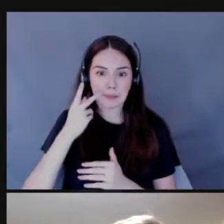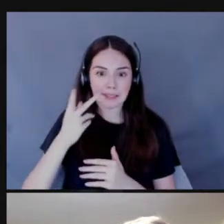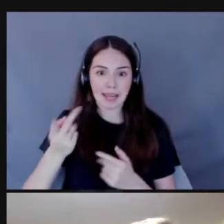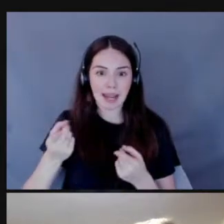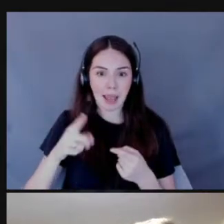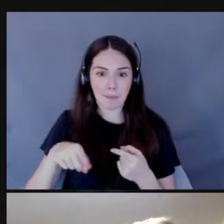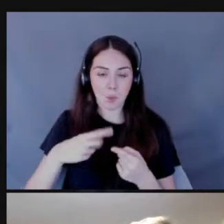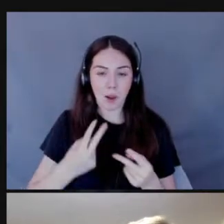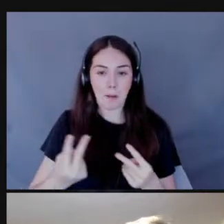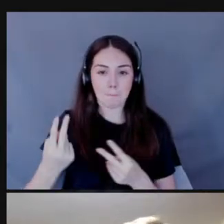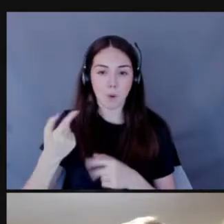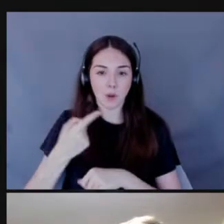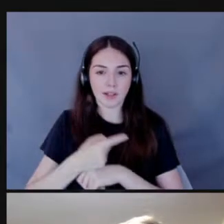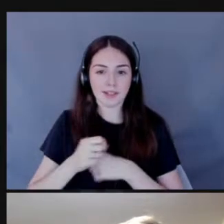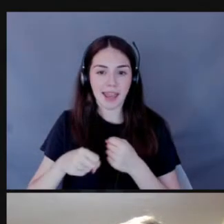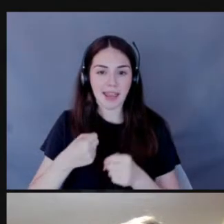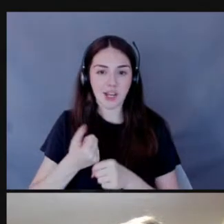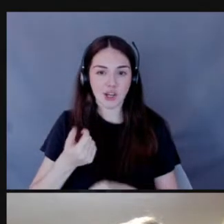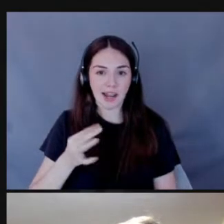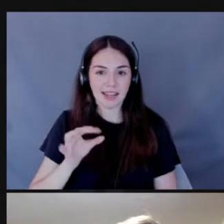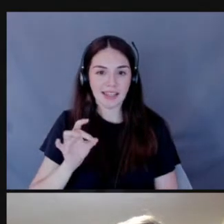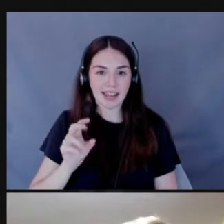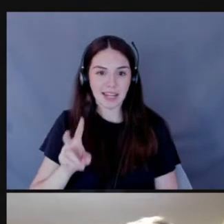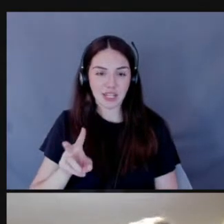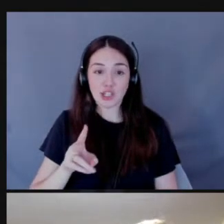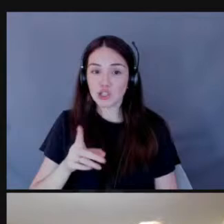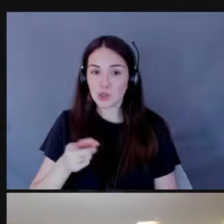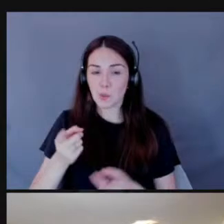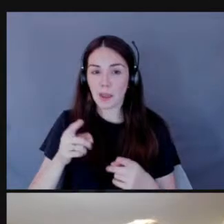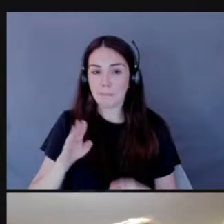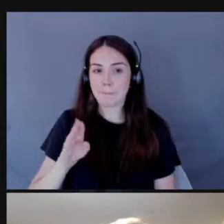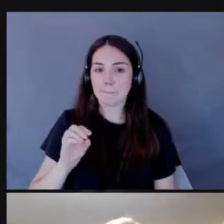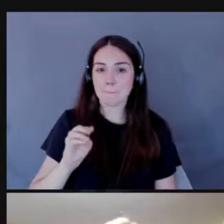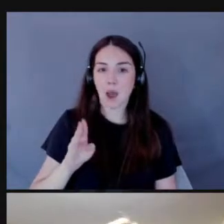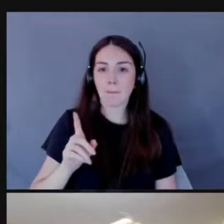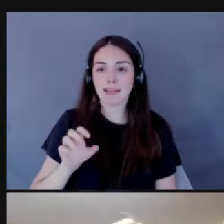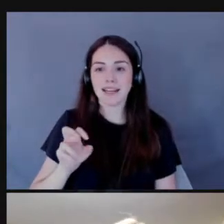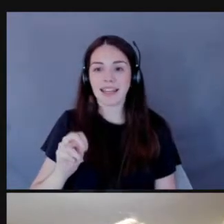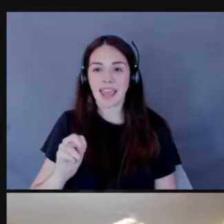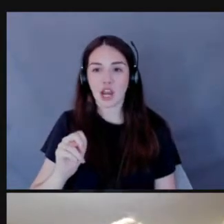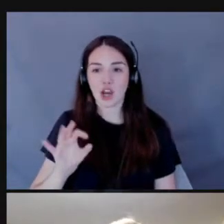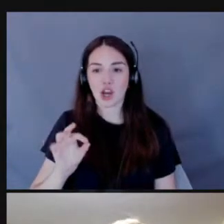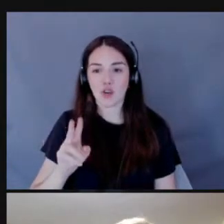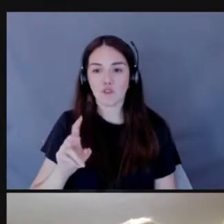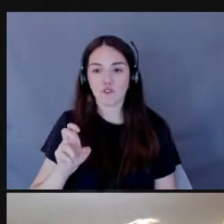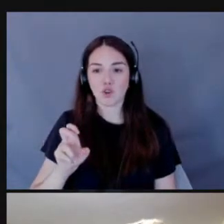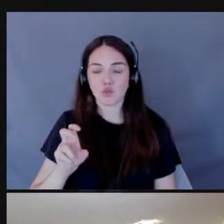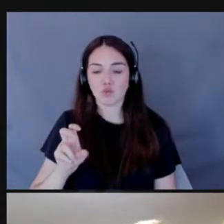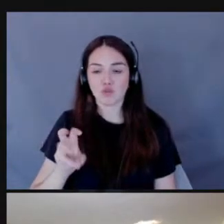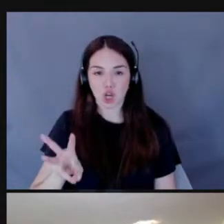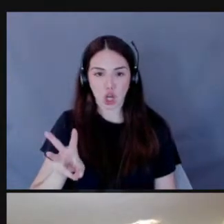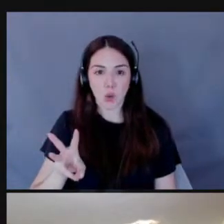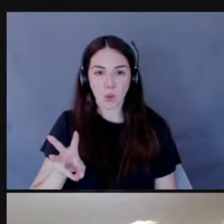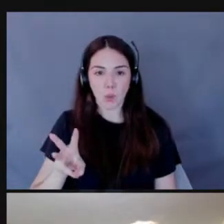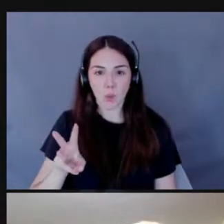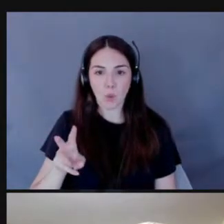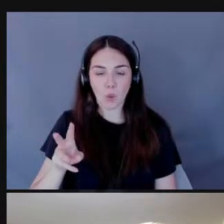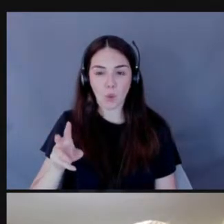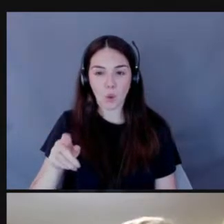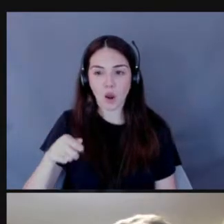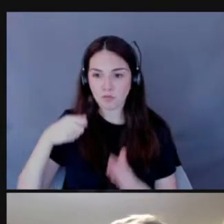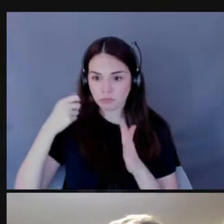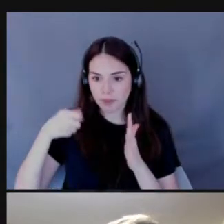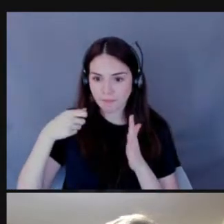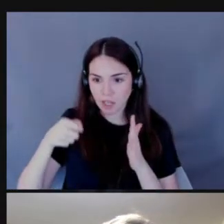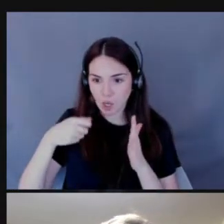Day of 1982, as I've shown you, when Bob and Karen Frew took a video of what they thought was Chessie